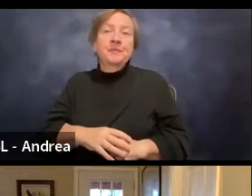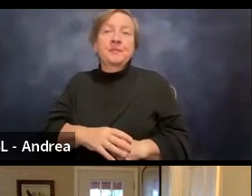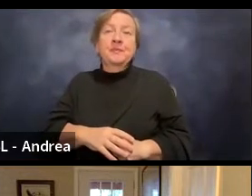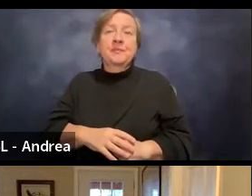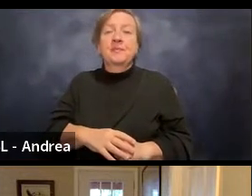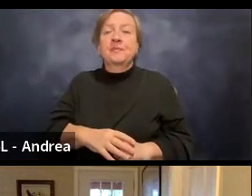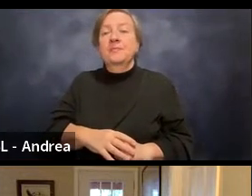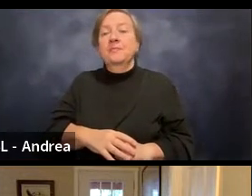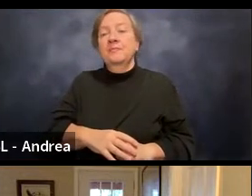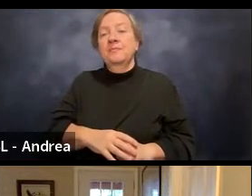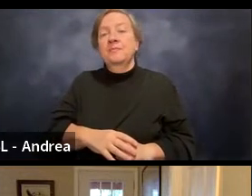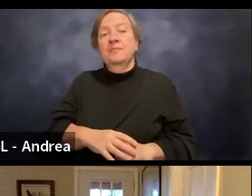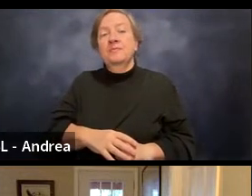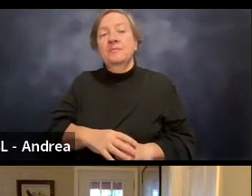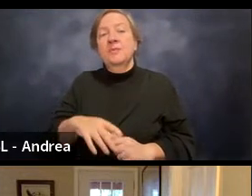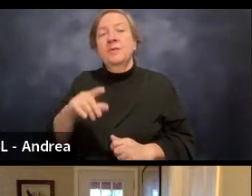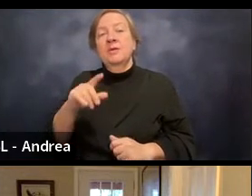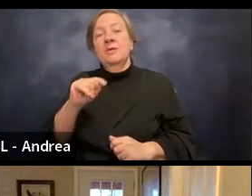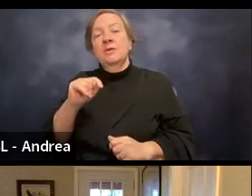Okay, Tom Hickey, yeah.